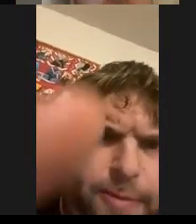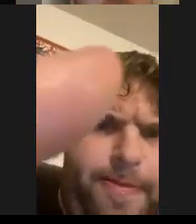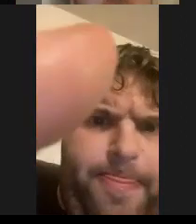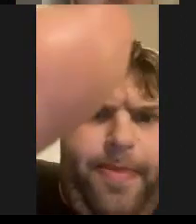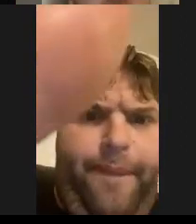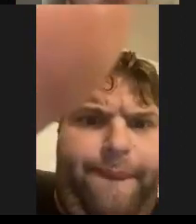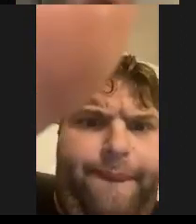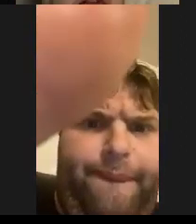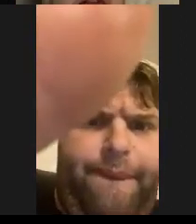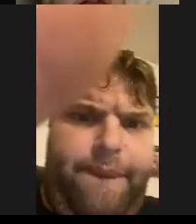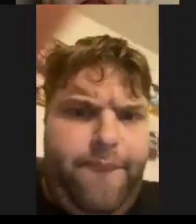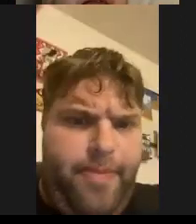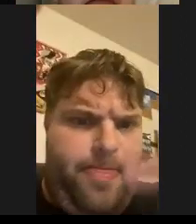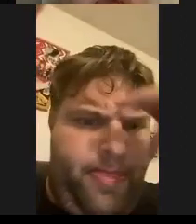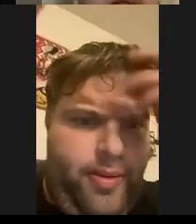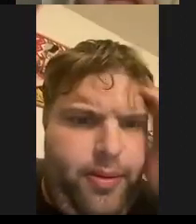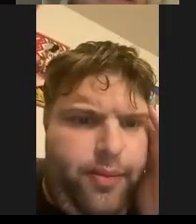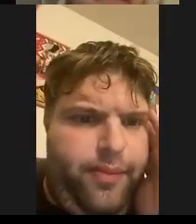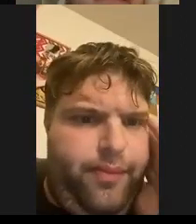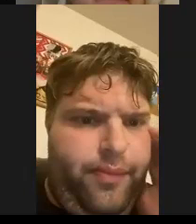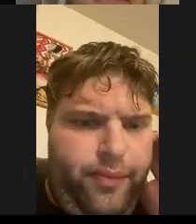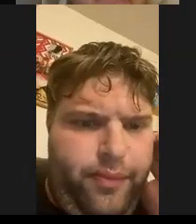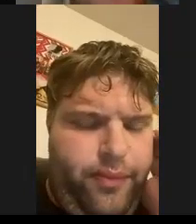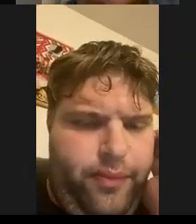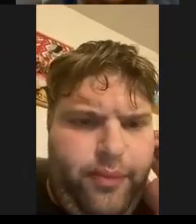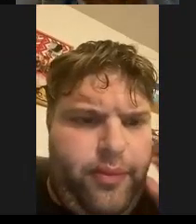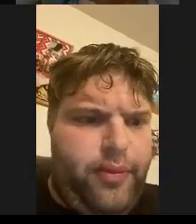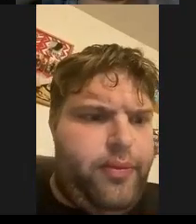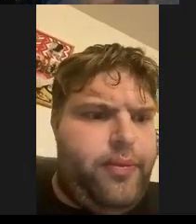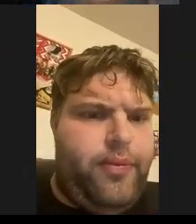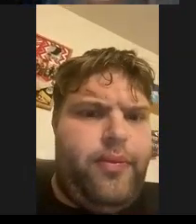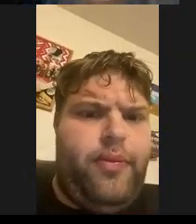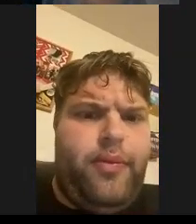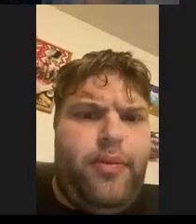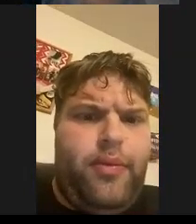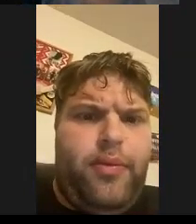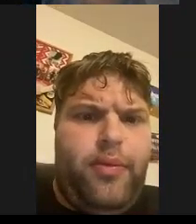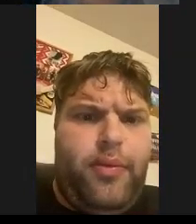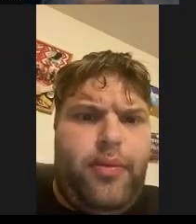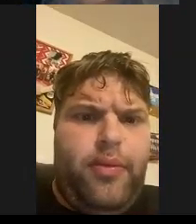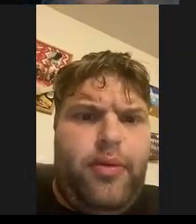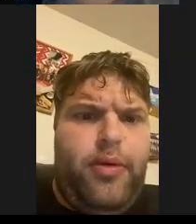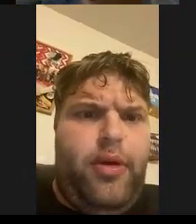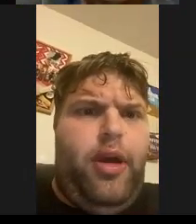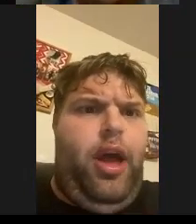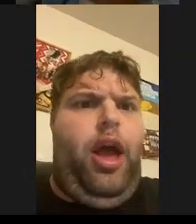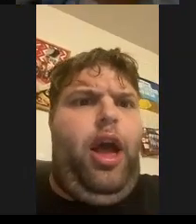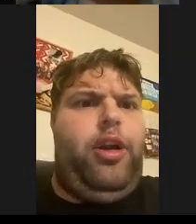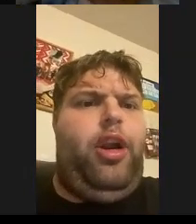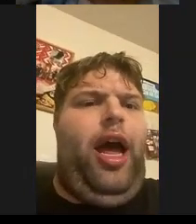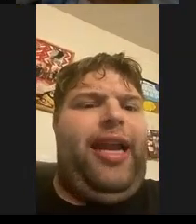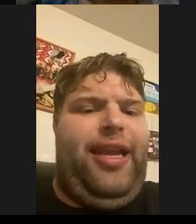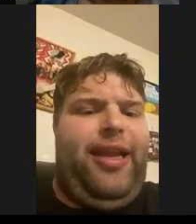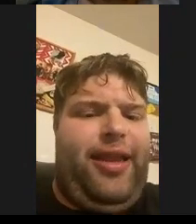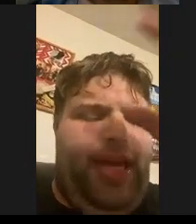The disability media, please. Oh, it's Jake. Okay. Going to employment. Reed wants to go to media. All right. And